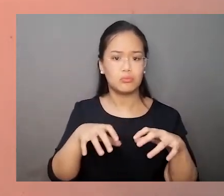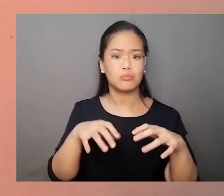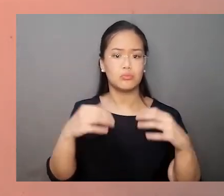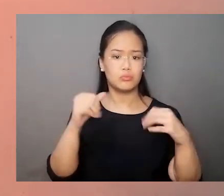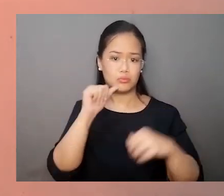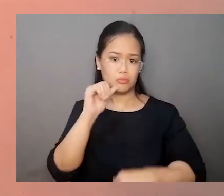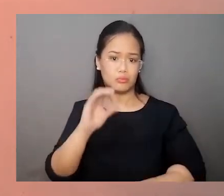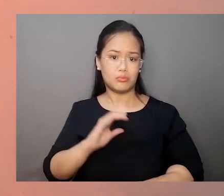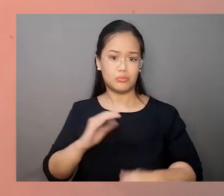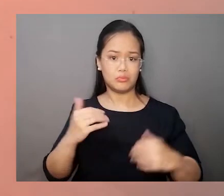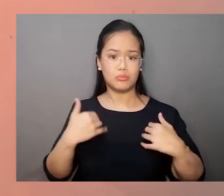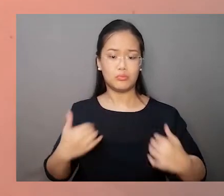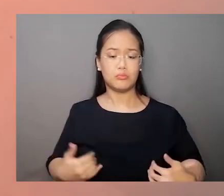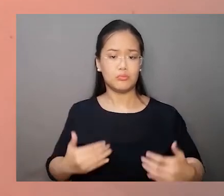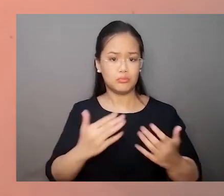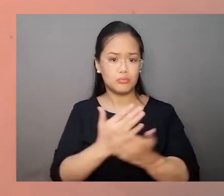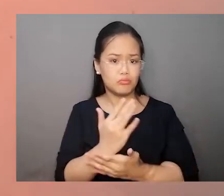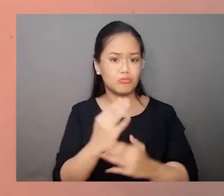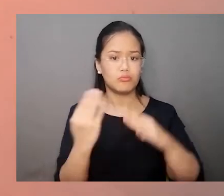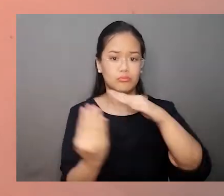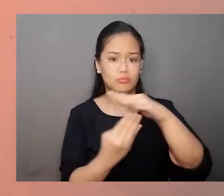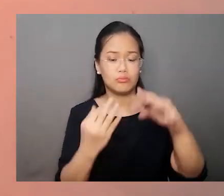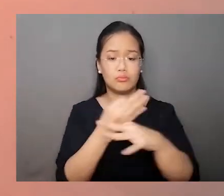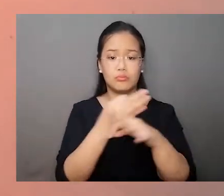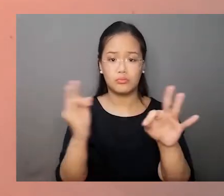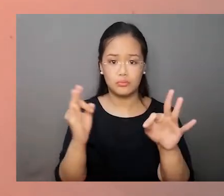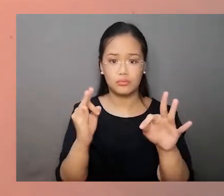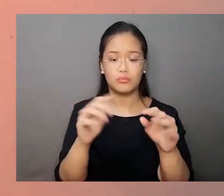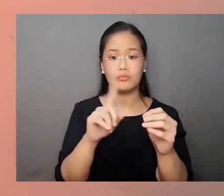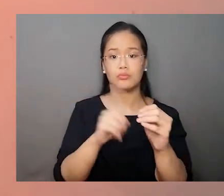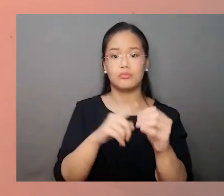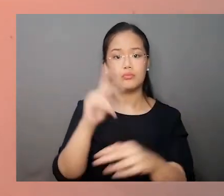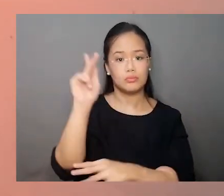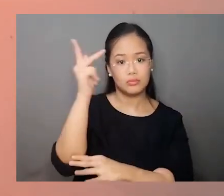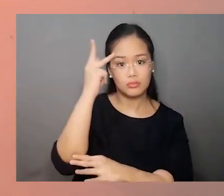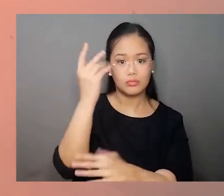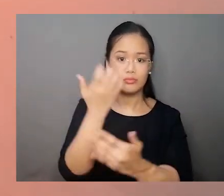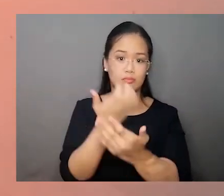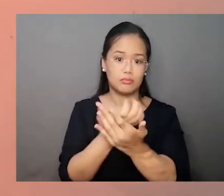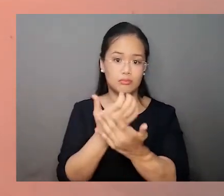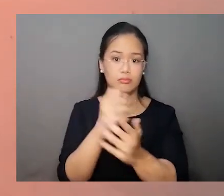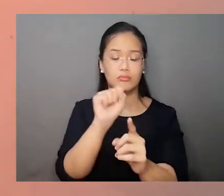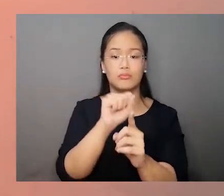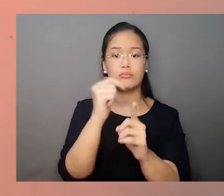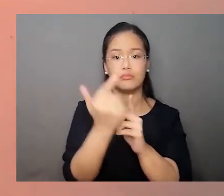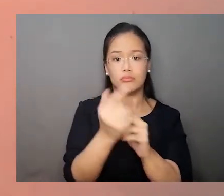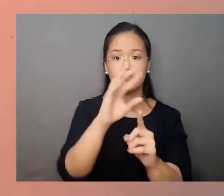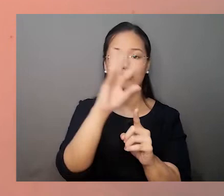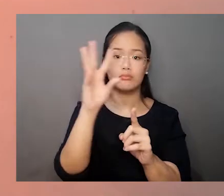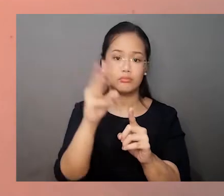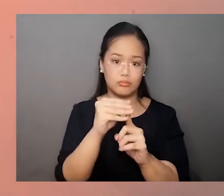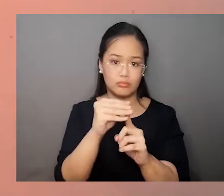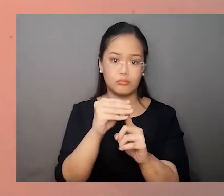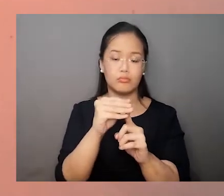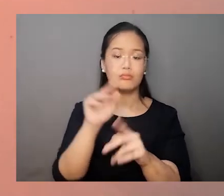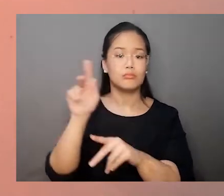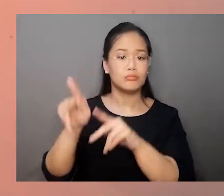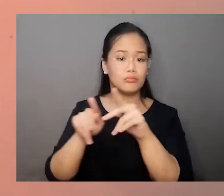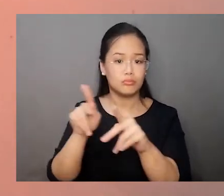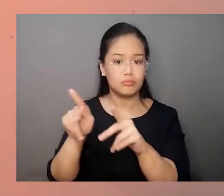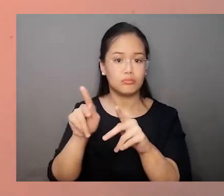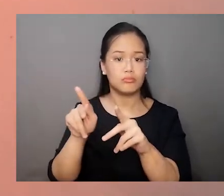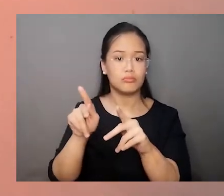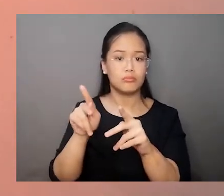and fundamental freedoms in the political, economic, social, cultural, civil, and